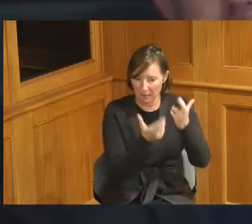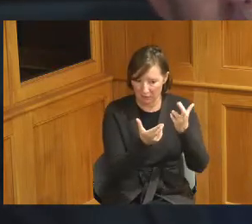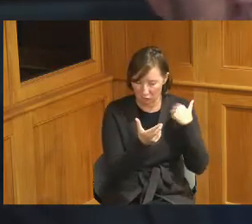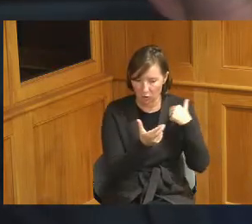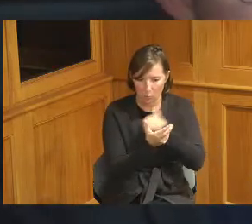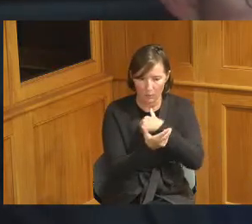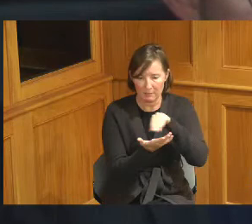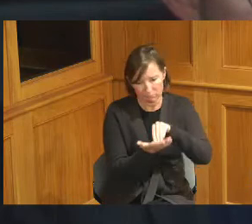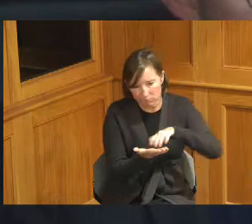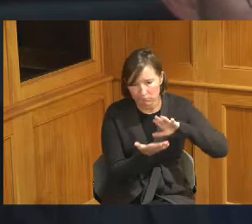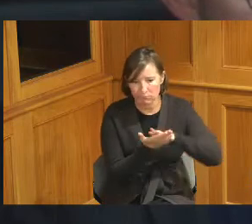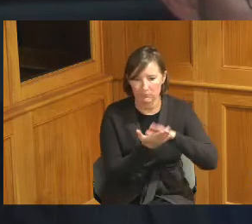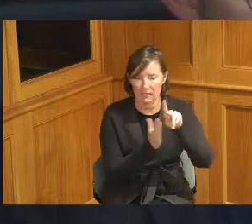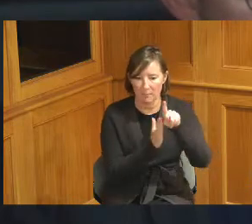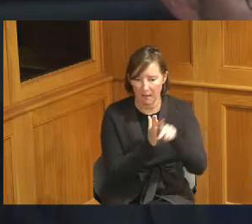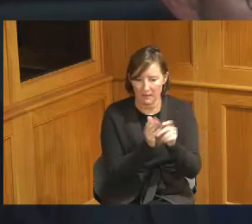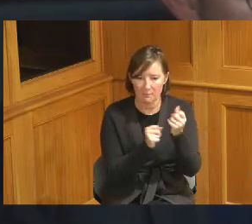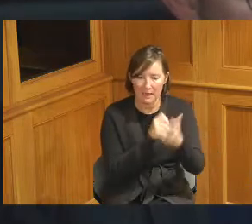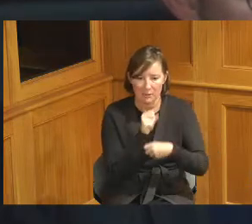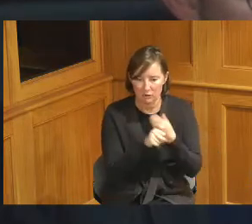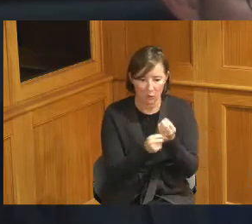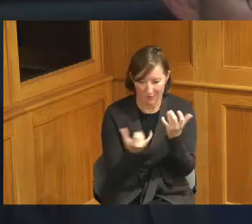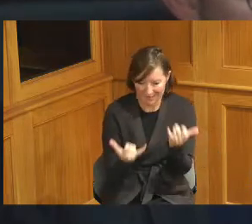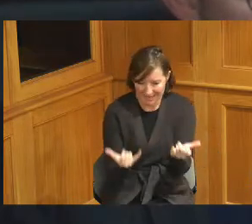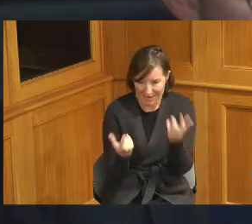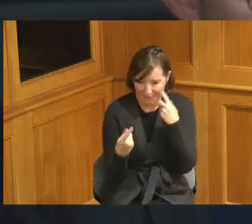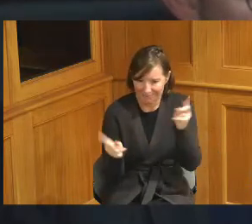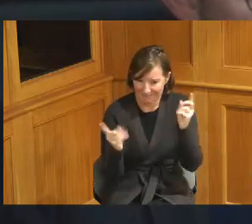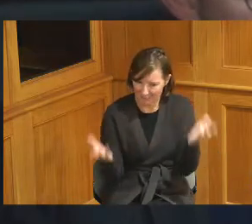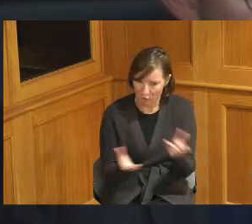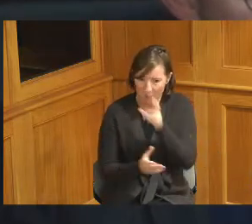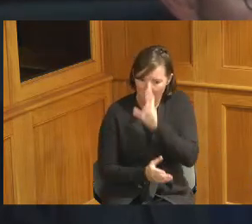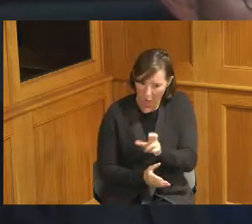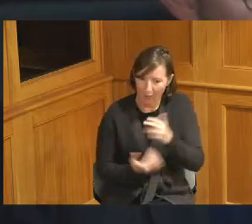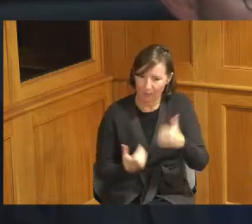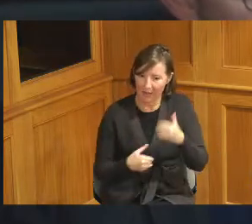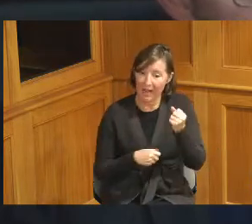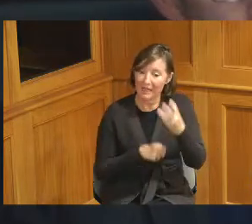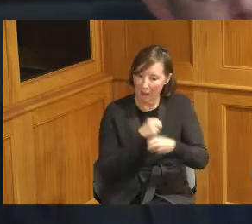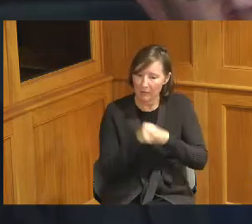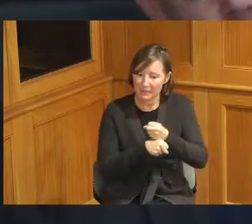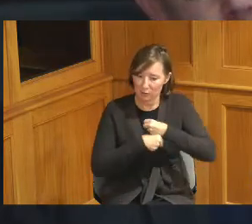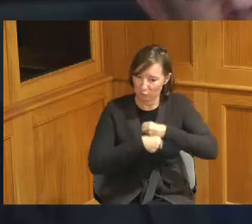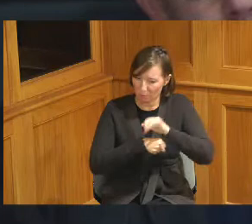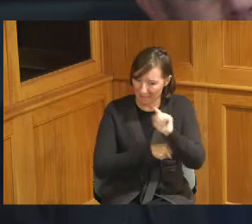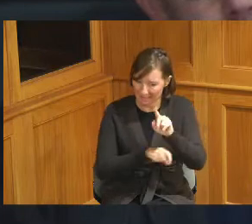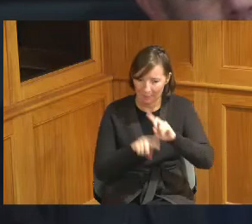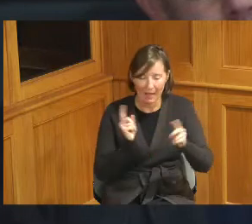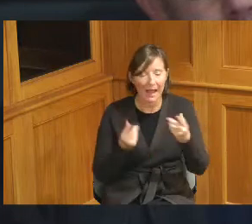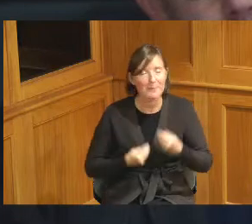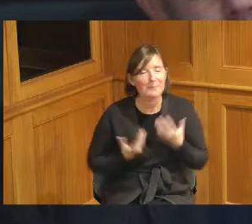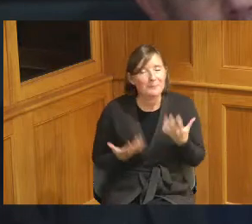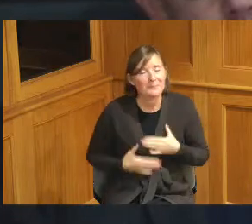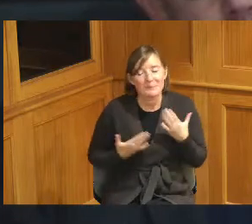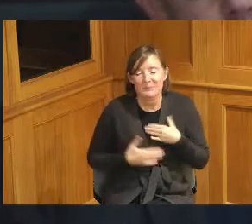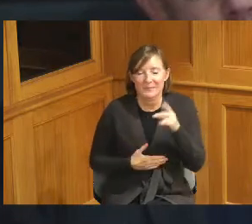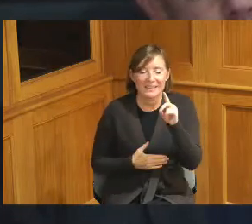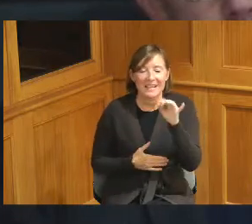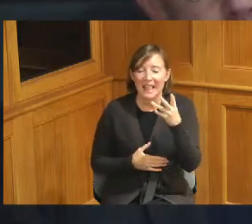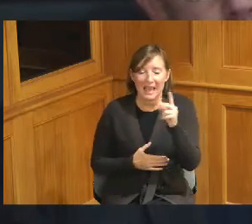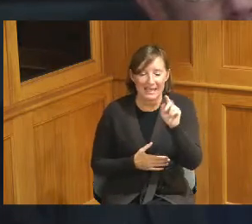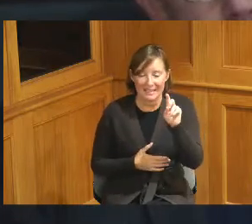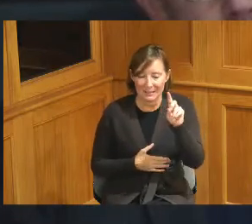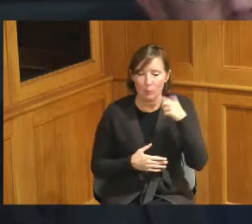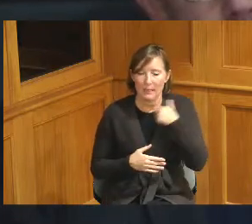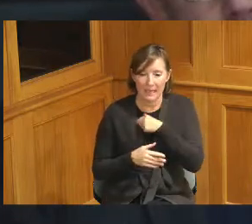it into policy a number of years ago, and here we are. So it's been a couple years in the making, but I'm delighted that we're at a point now where we